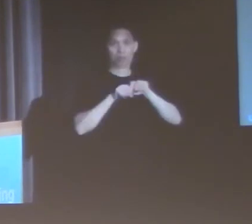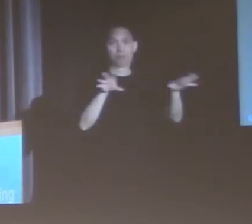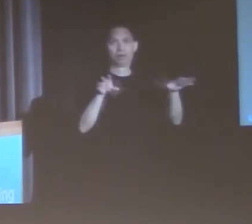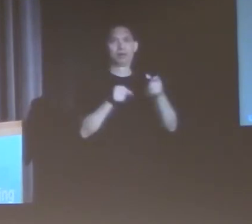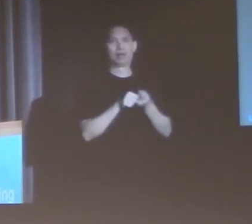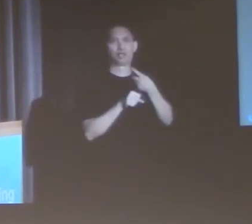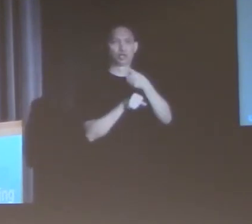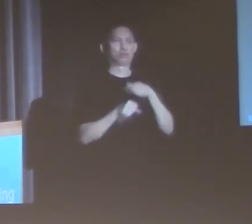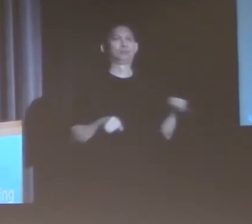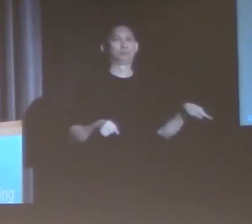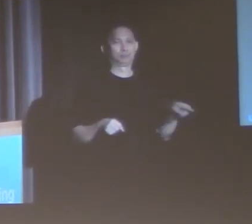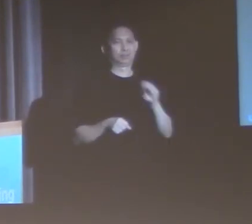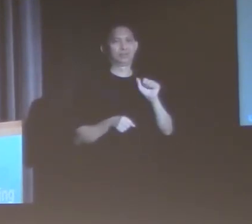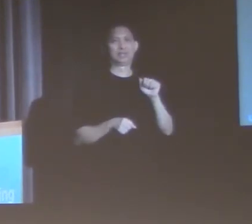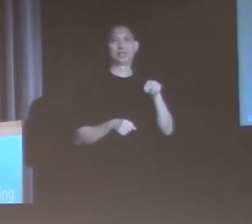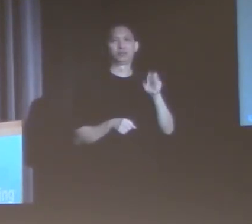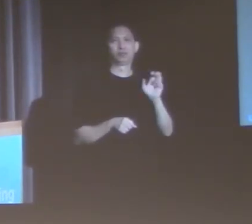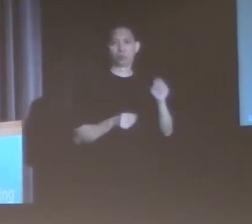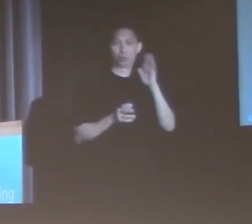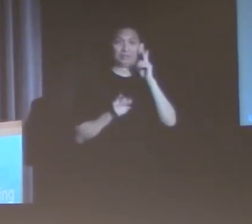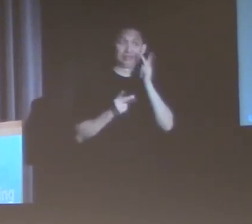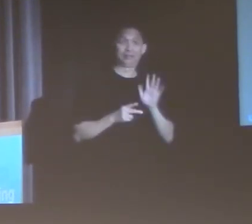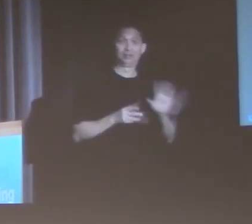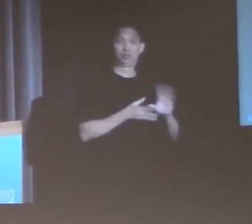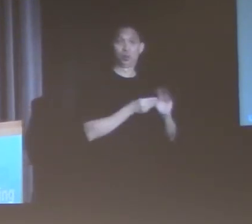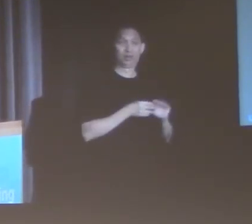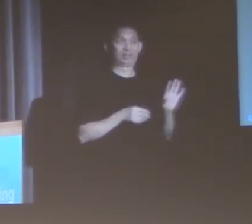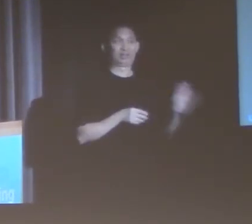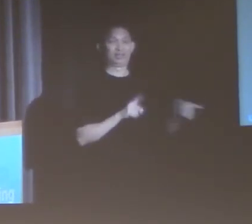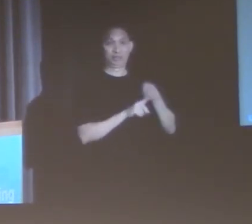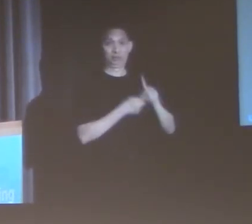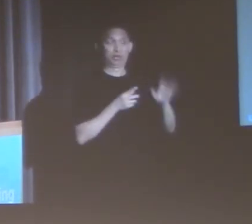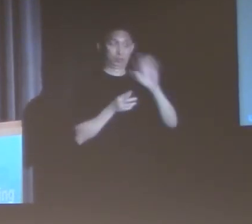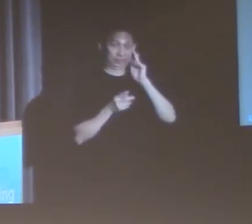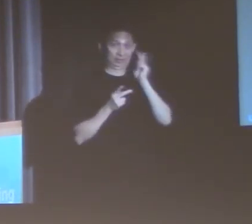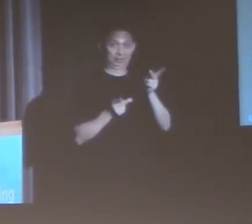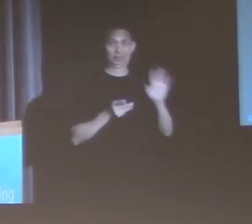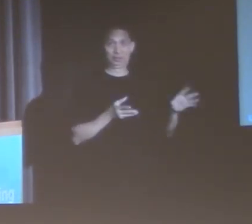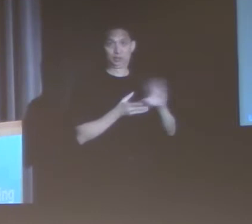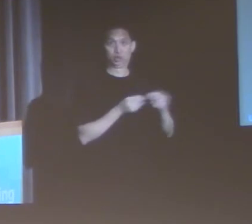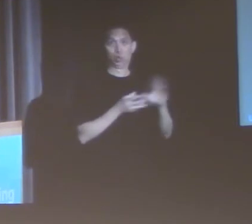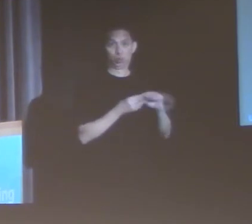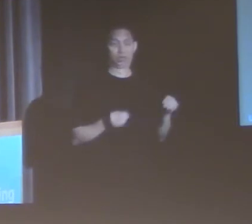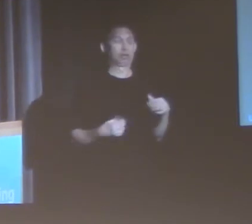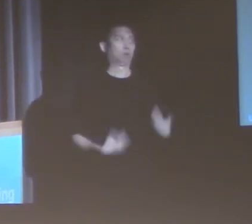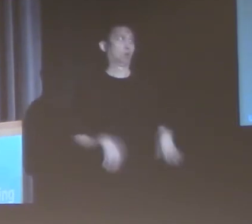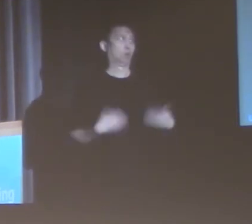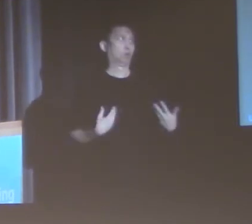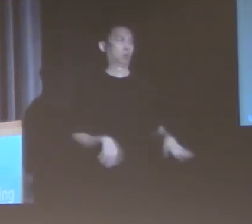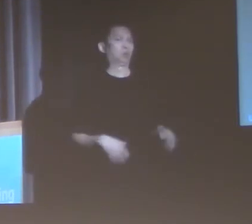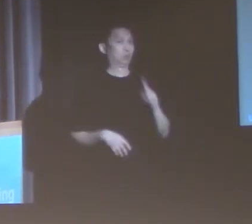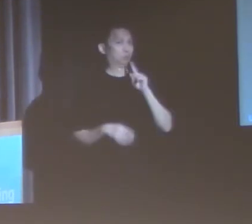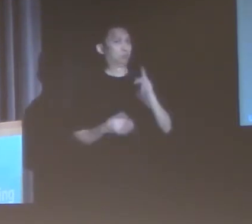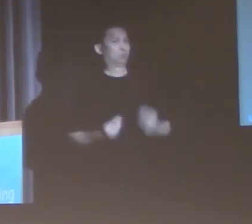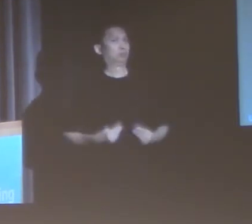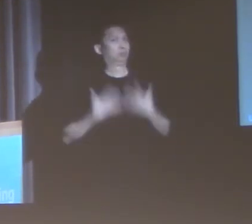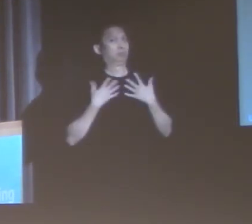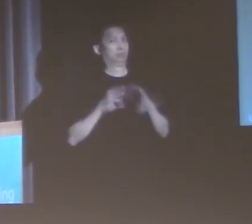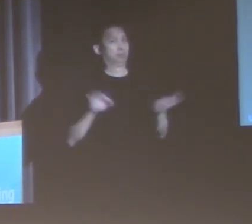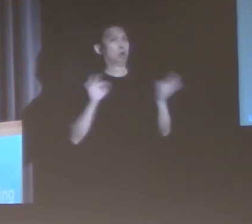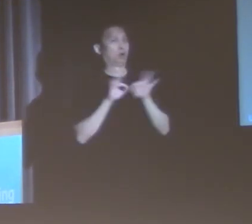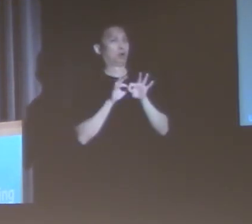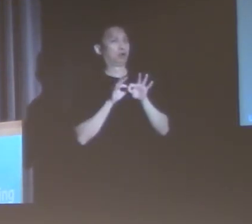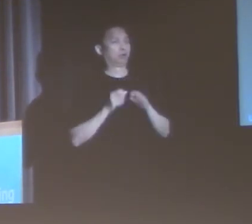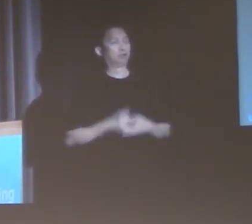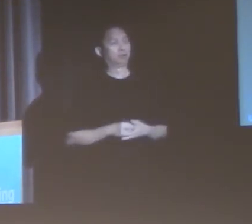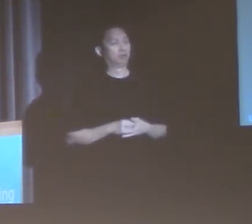see it, and all his friends are going to see it. And that's like really, really important for me, as is the use of the